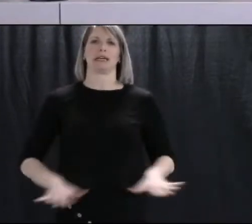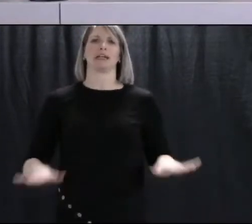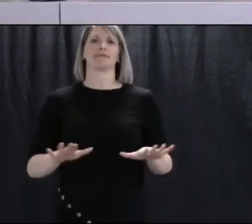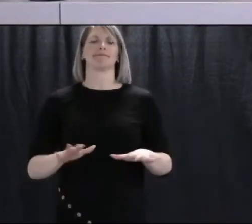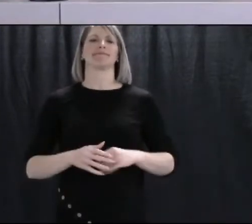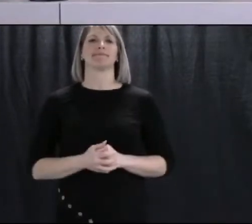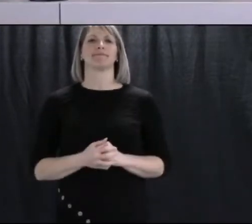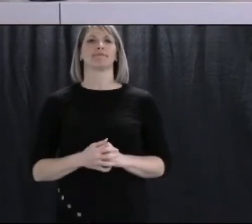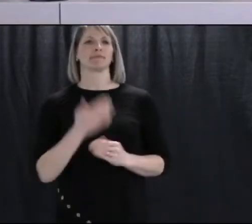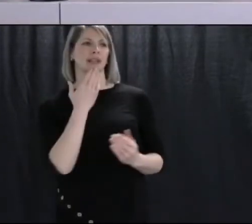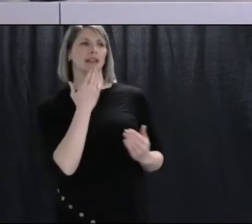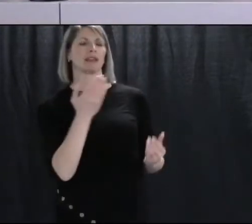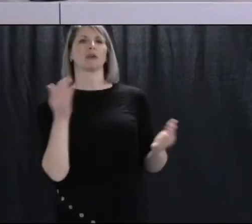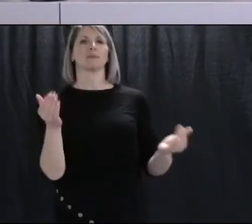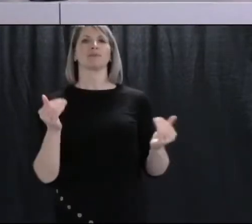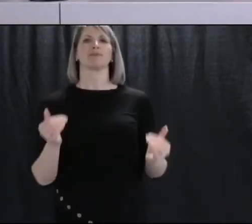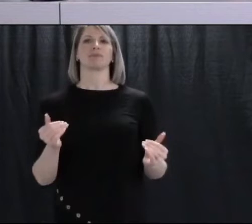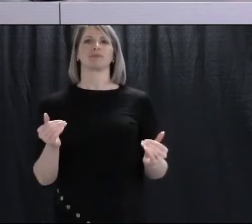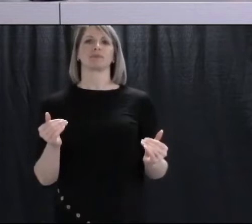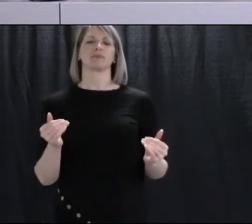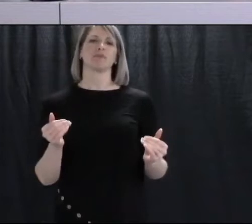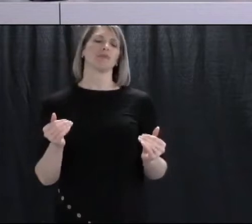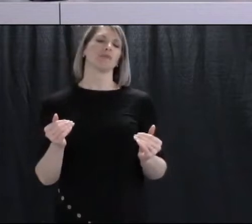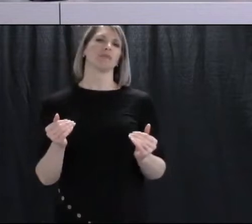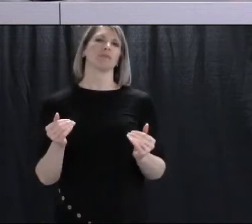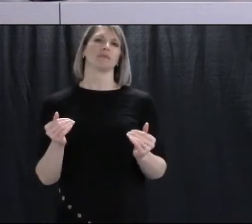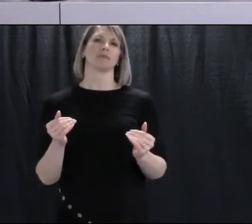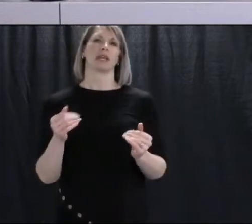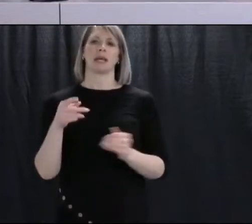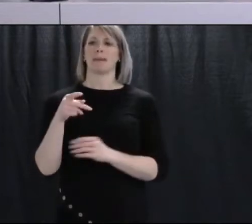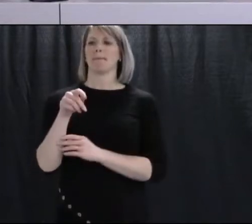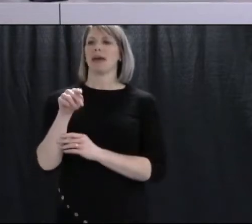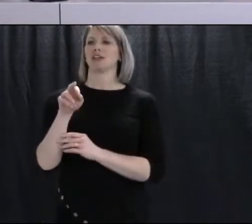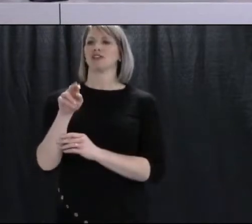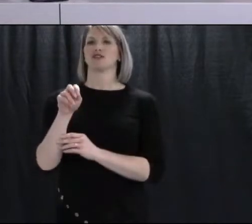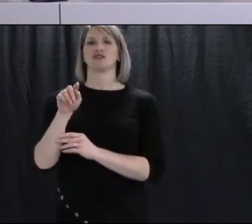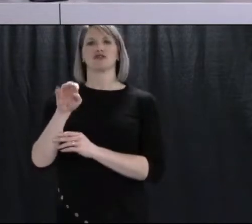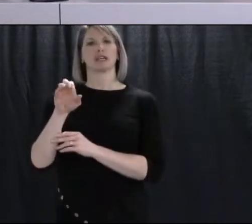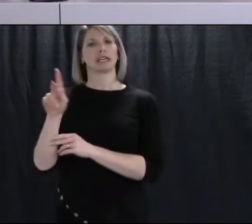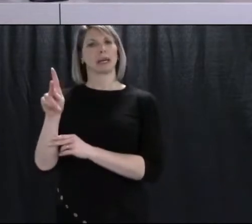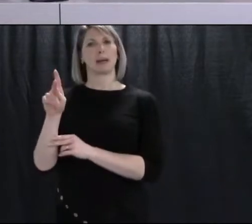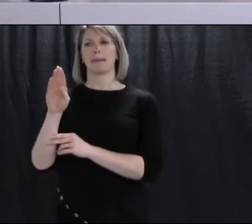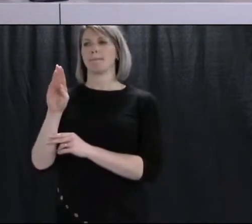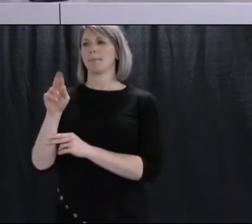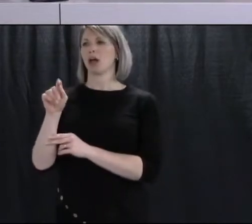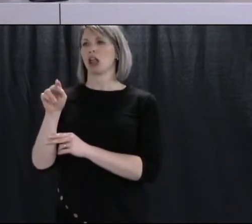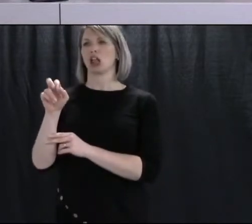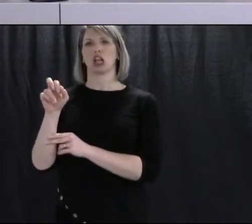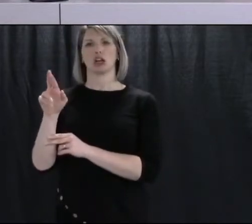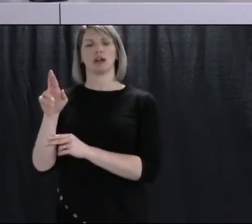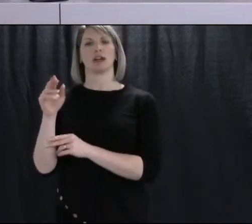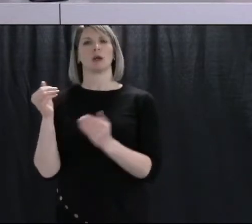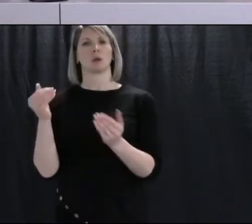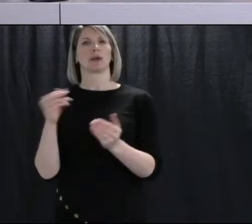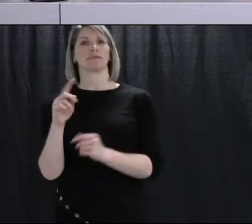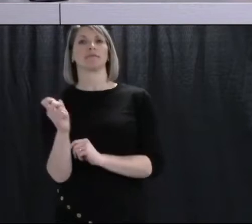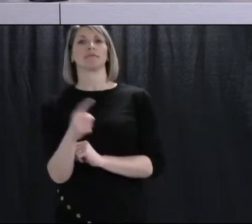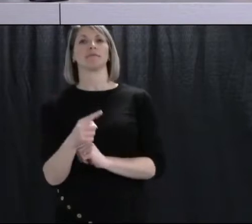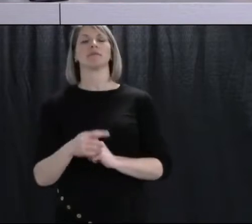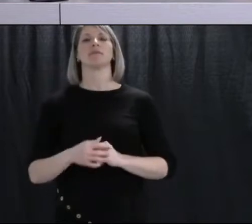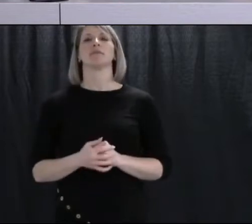Thank you. Our next question is from Patrick Butler. Please go ahead. Hi there. I'm just wondering,